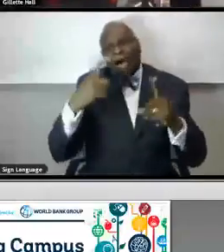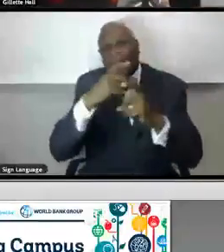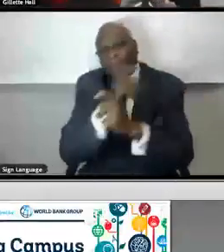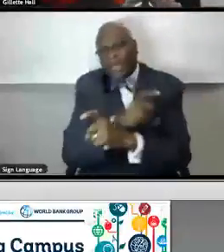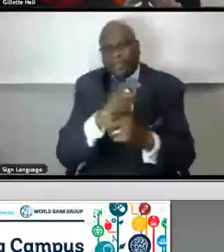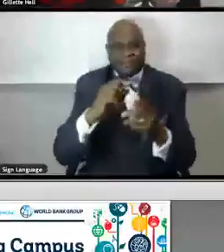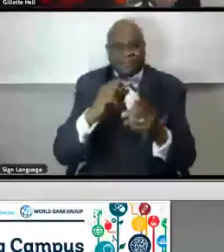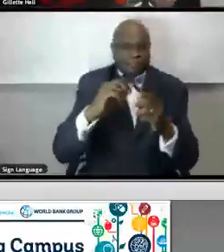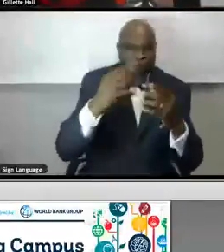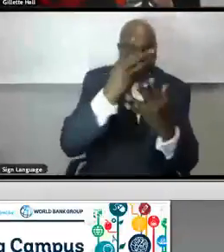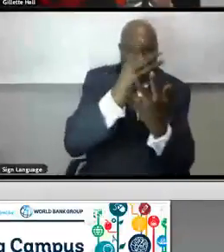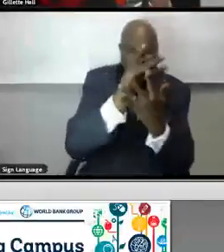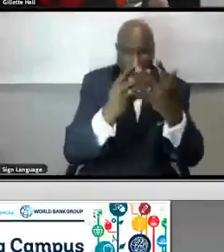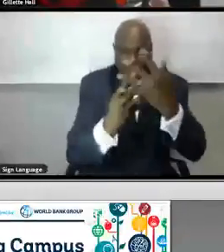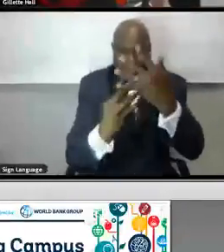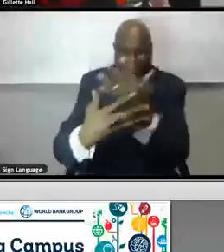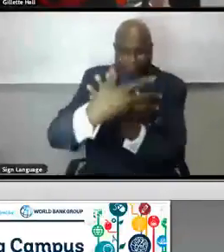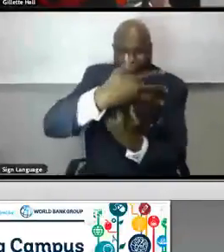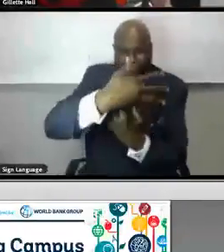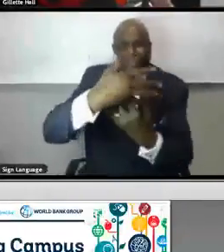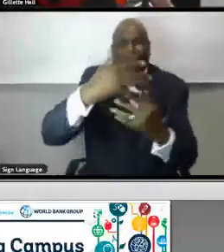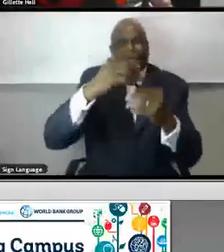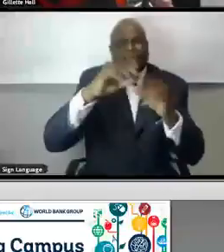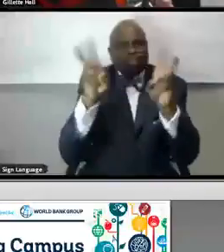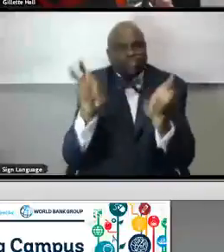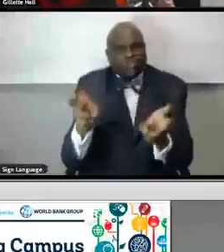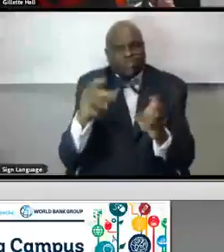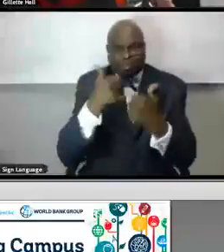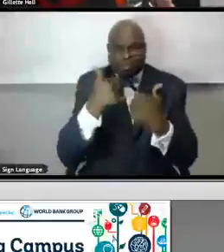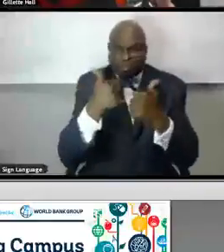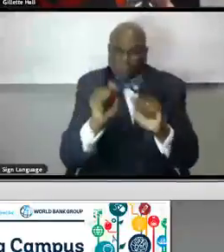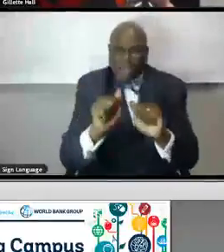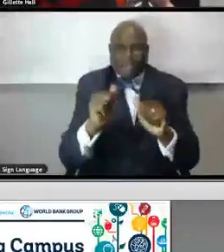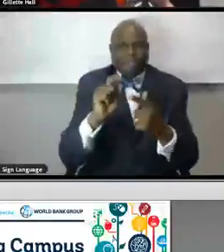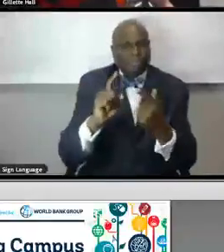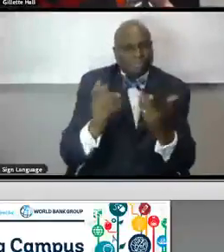web of issues that come up when we try to